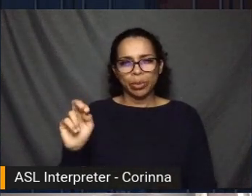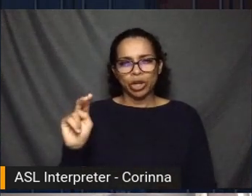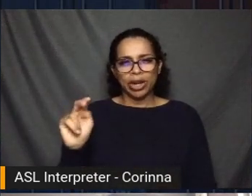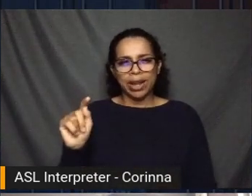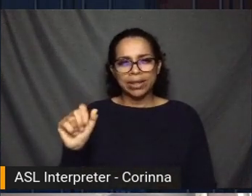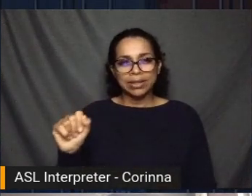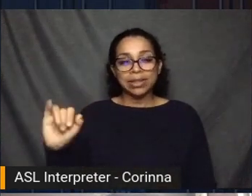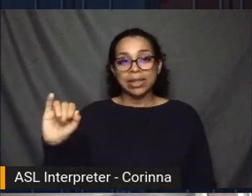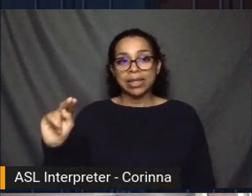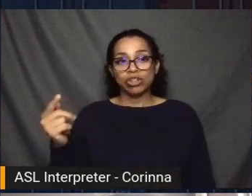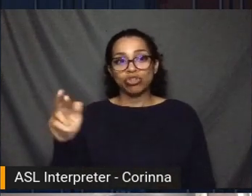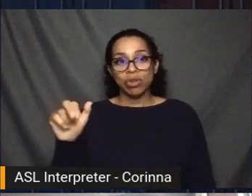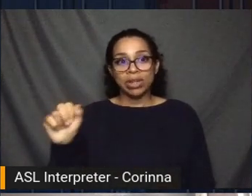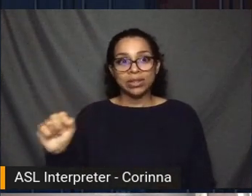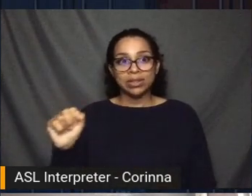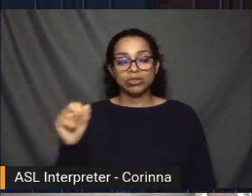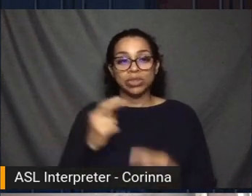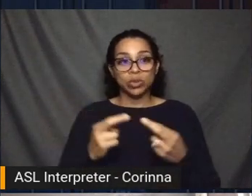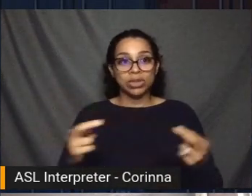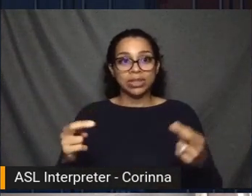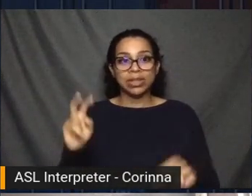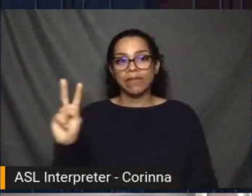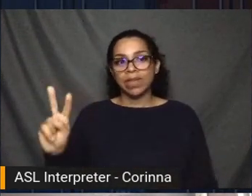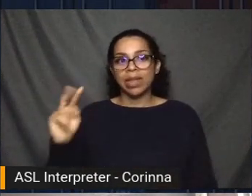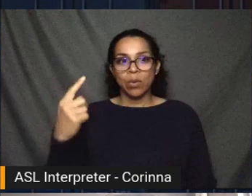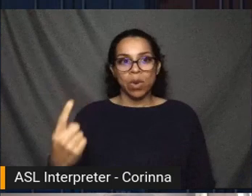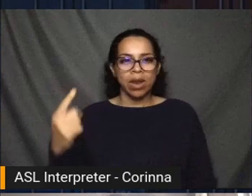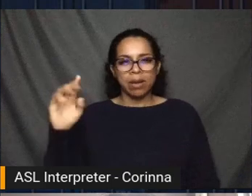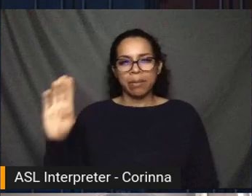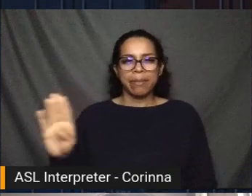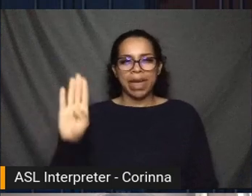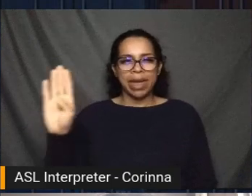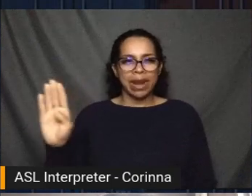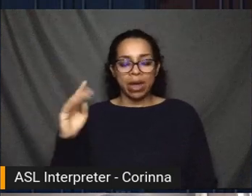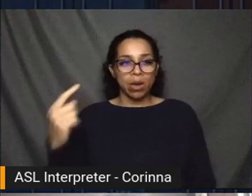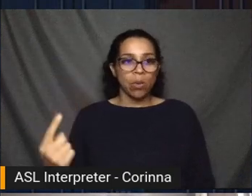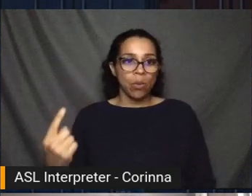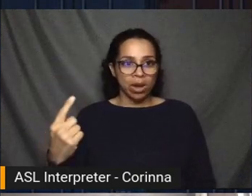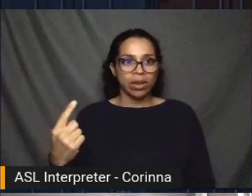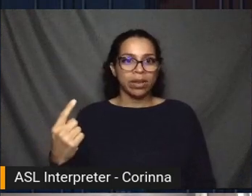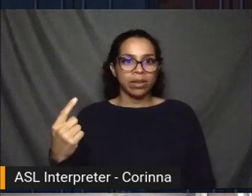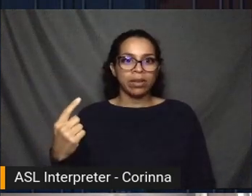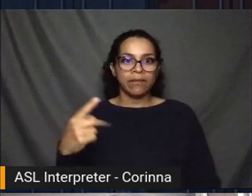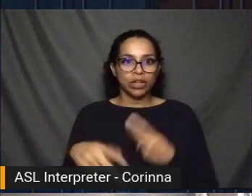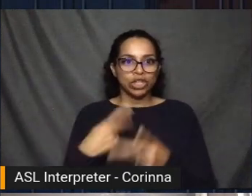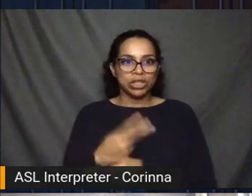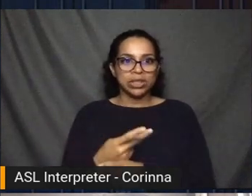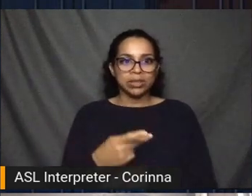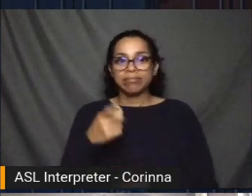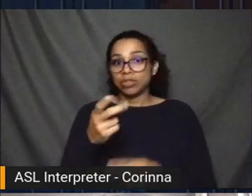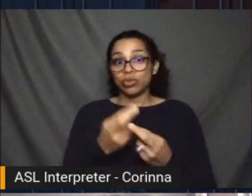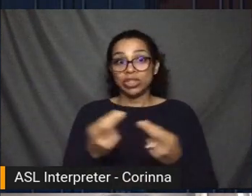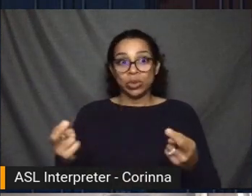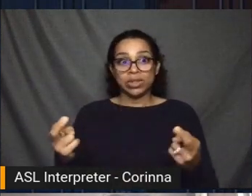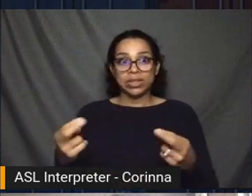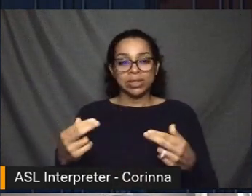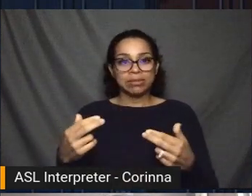its v1 beta 1 version. Right, that was the resource that existed before it became